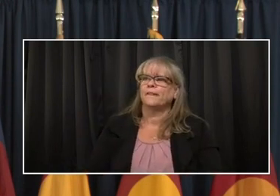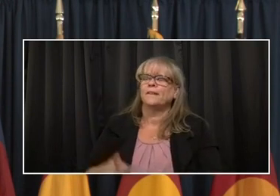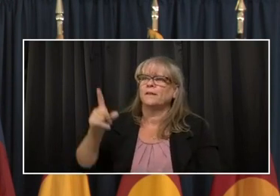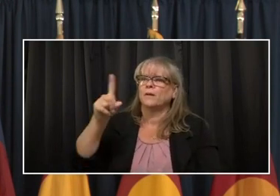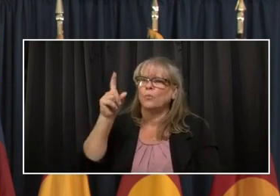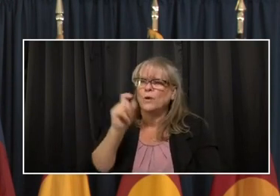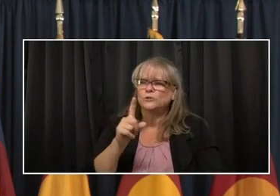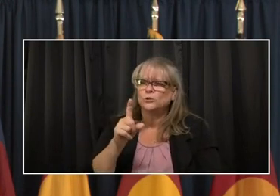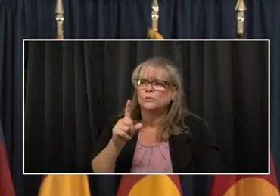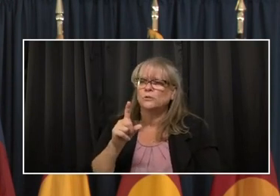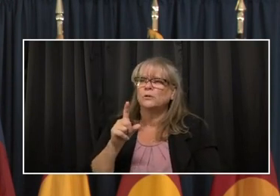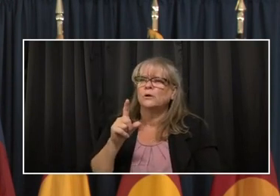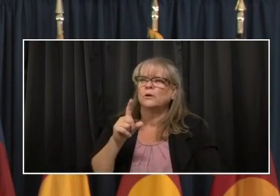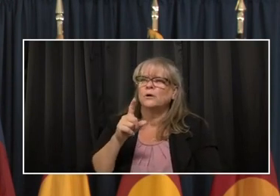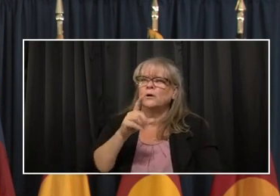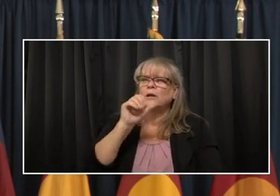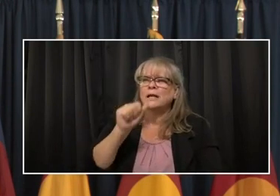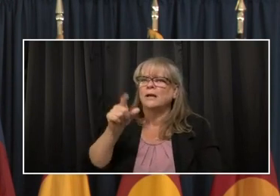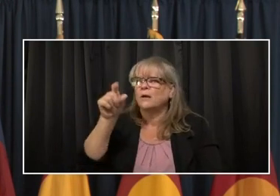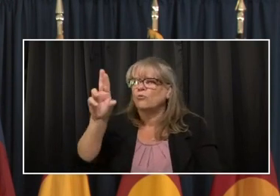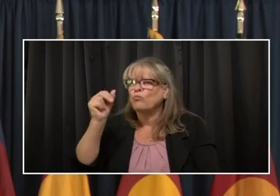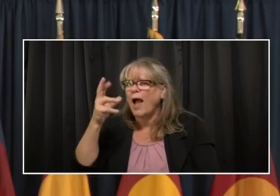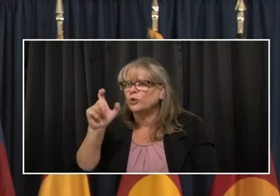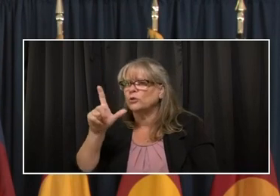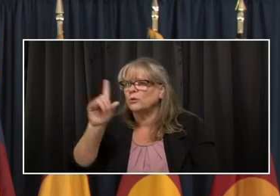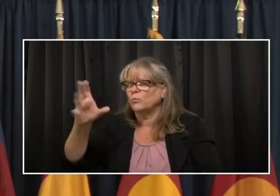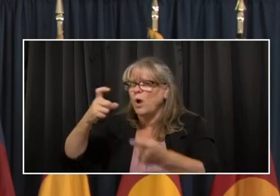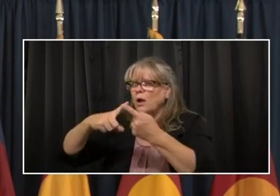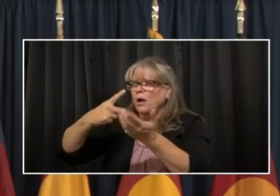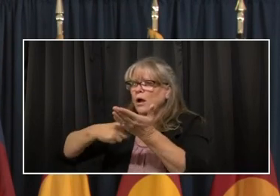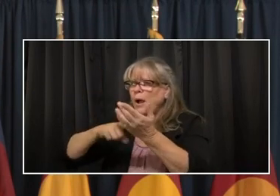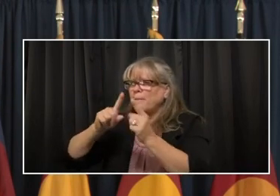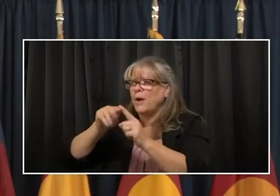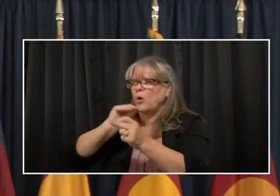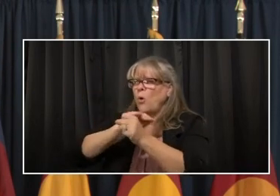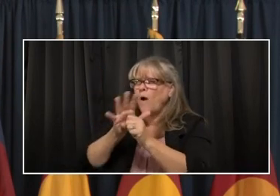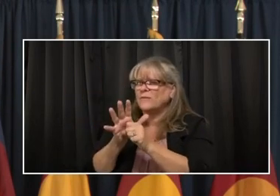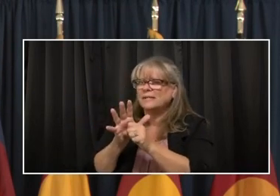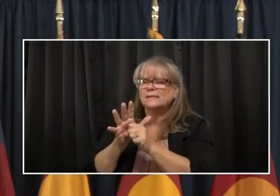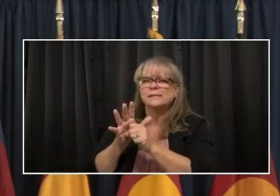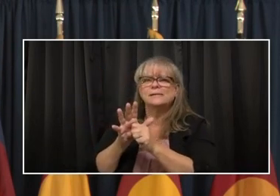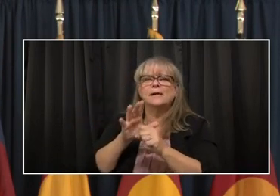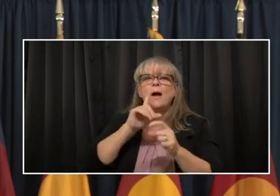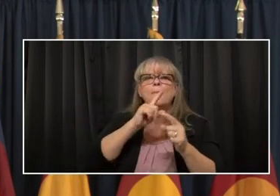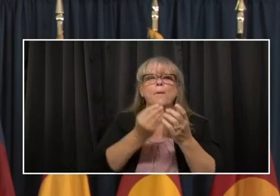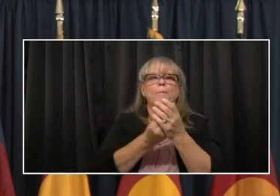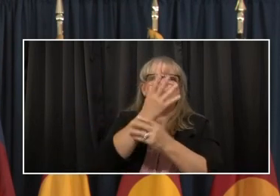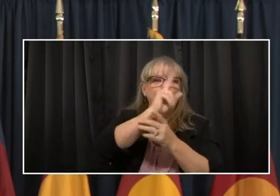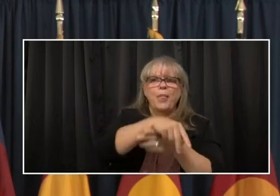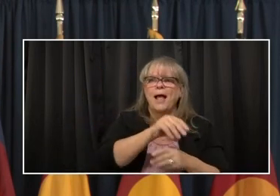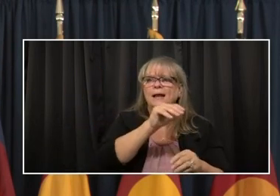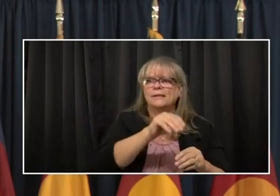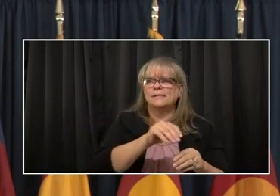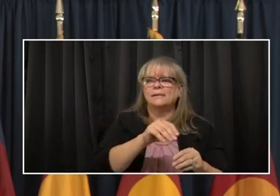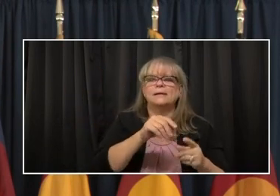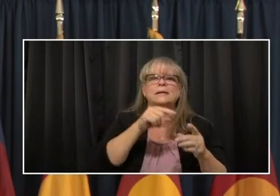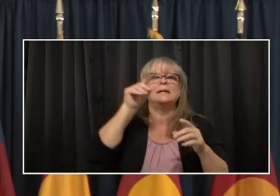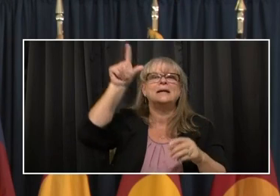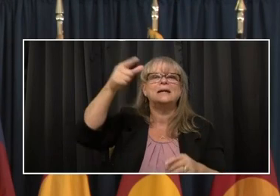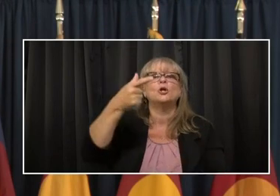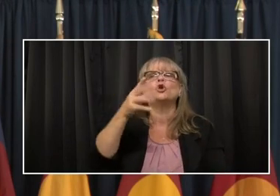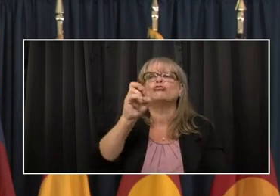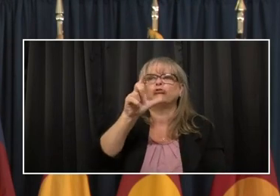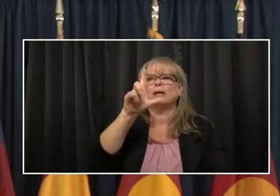update on COVID-19 safety at the beef plants in Greeley and Fort Morgan? And are you worried about another spike at the beef